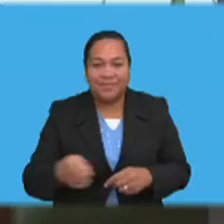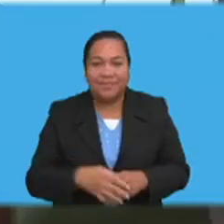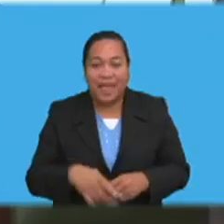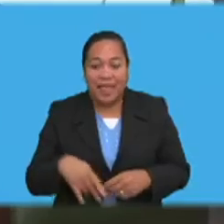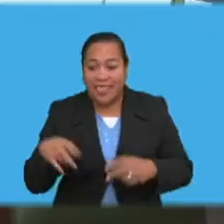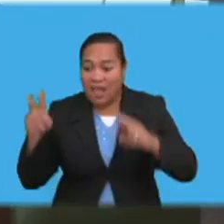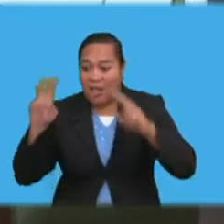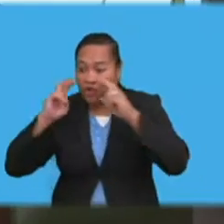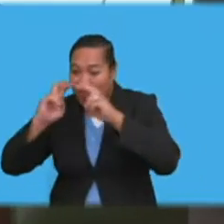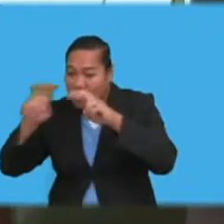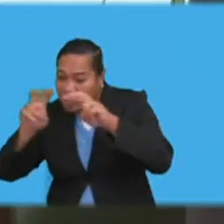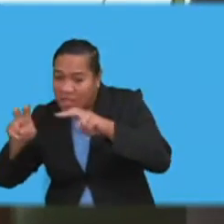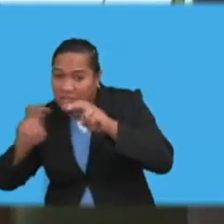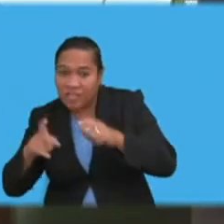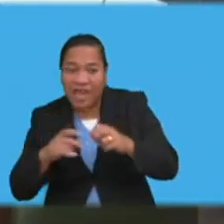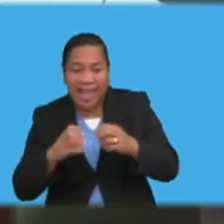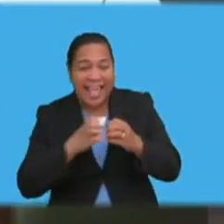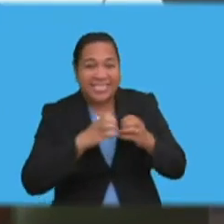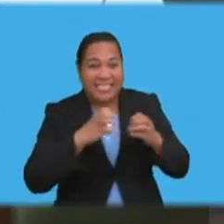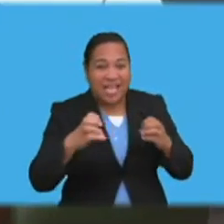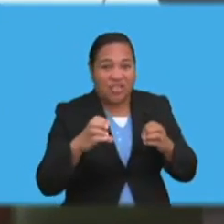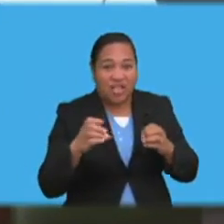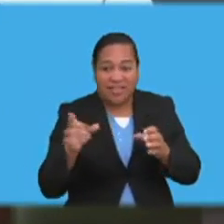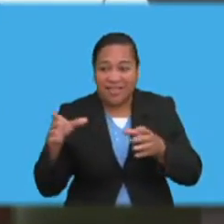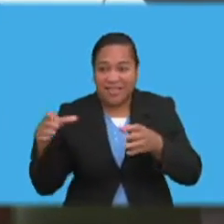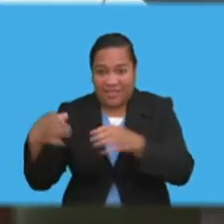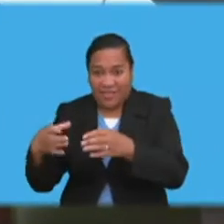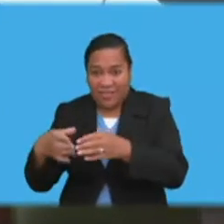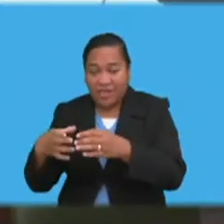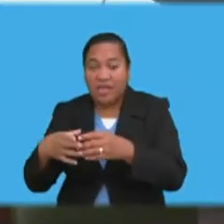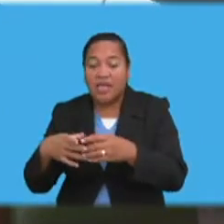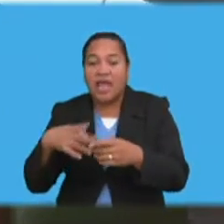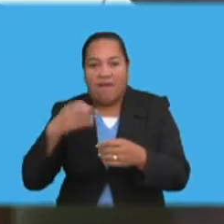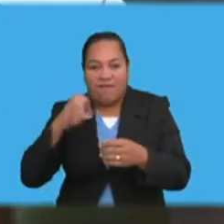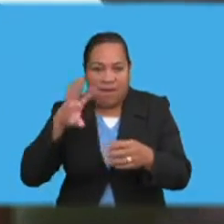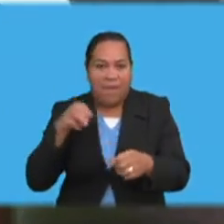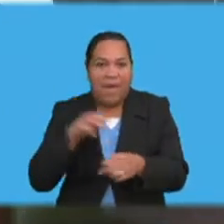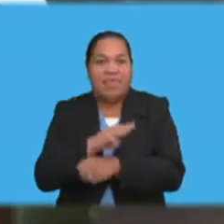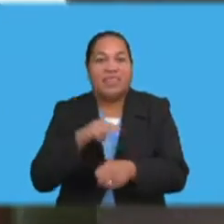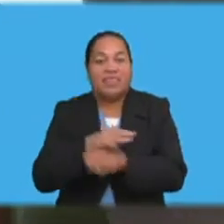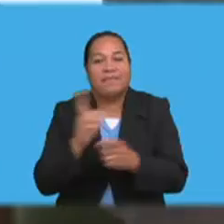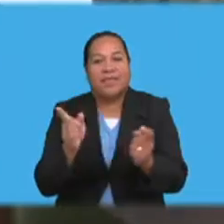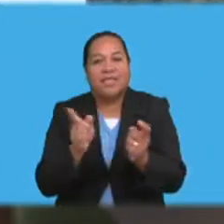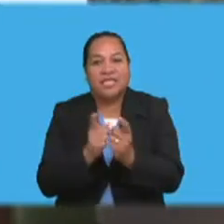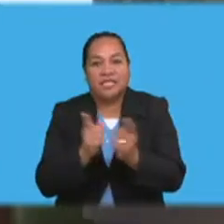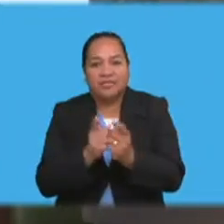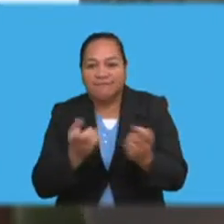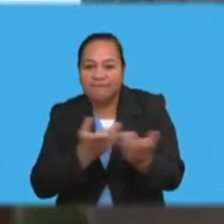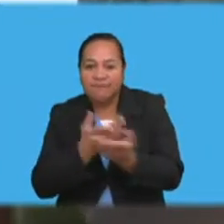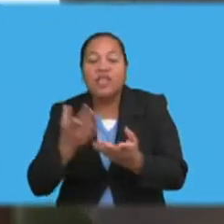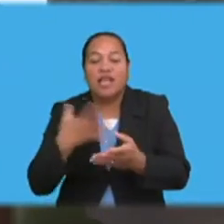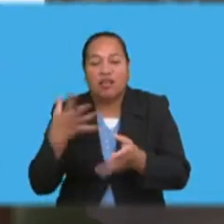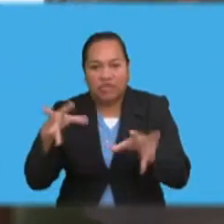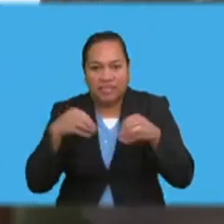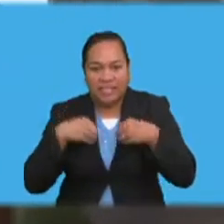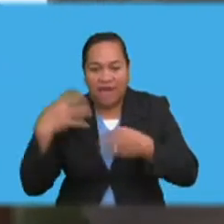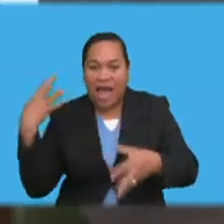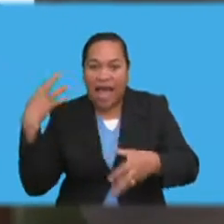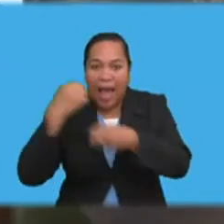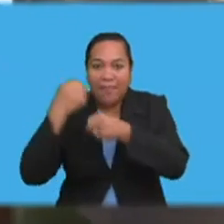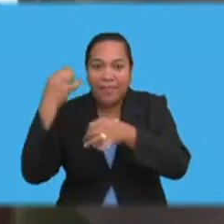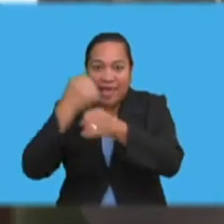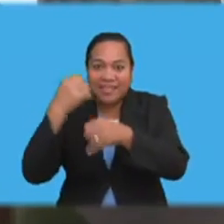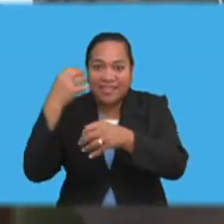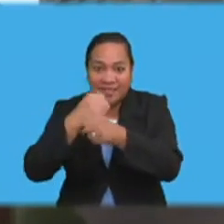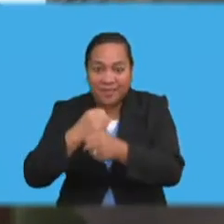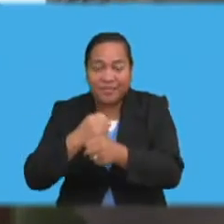and the extension divisions, they conduct monthly meetings, and this is when they get updates. And this is when the